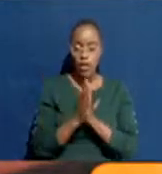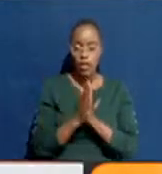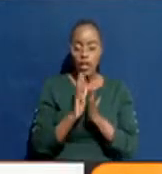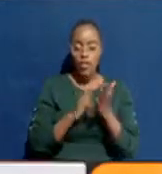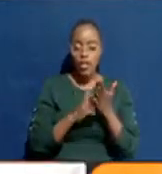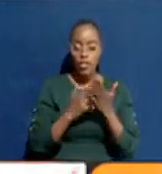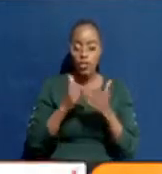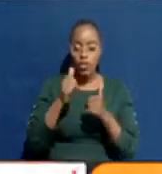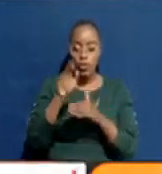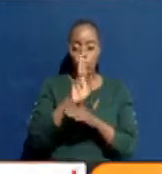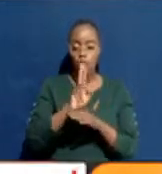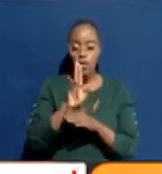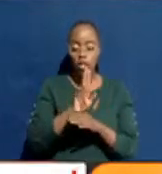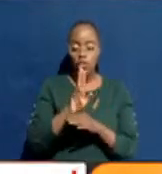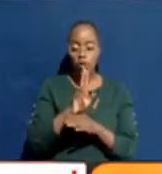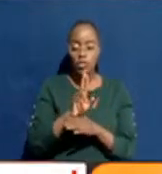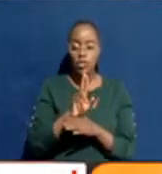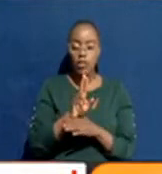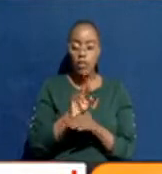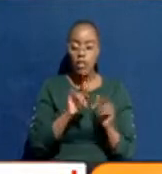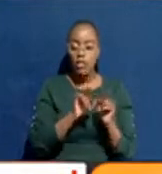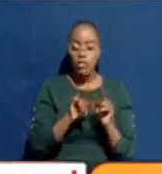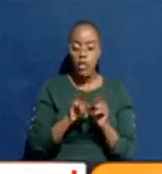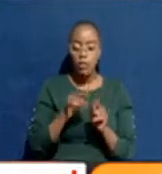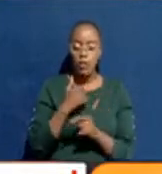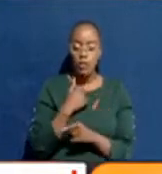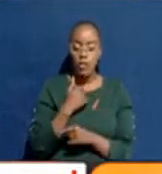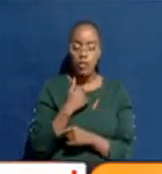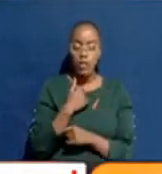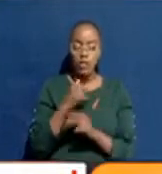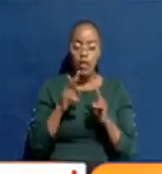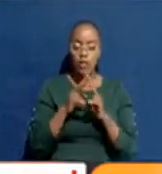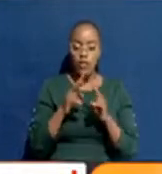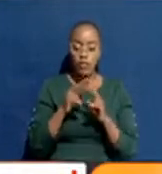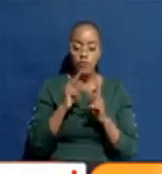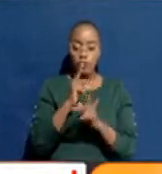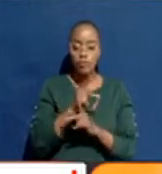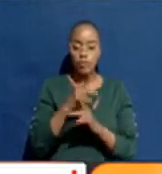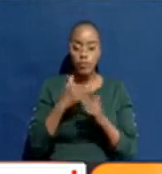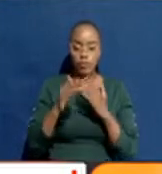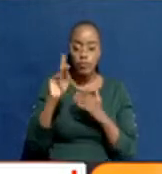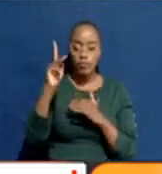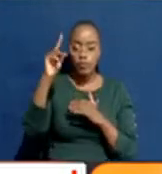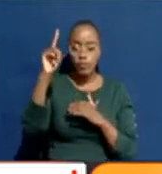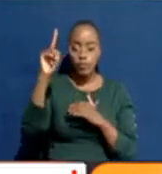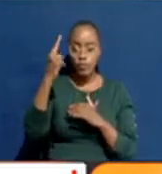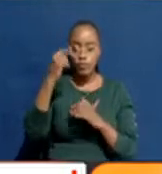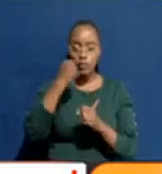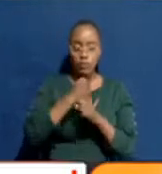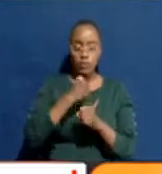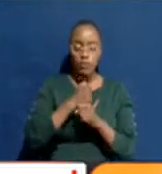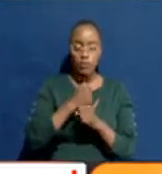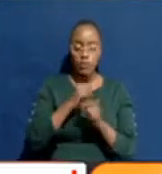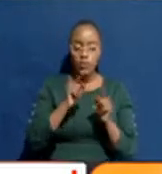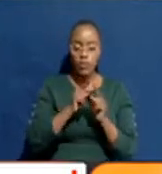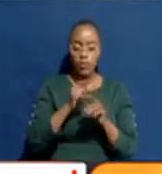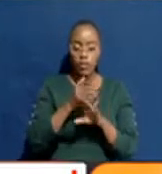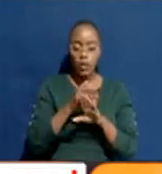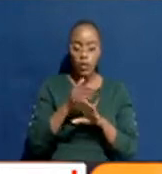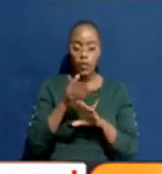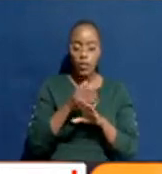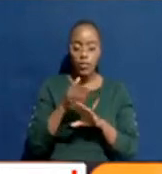prudently. I am still very keen to hear what Kenya Kwanza has to do in terms of dealing with wastage,